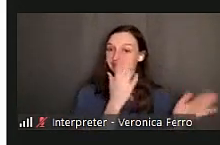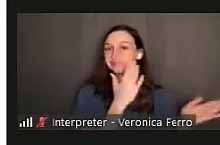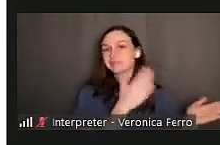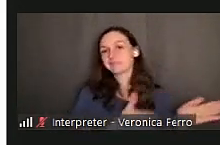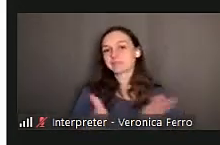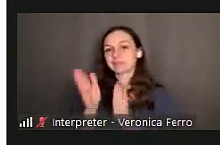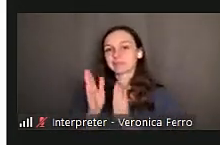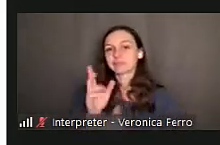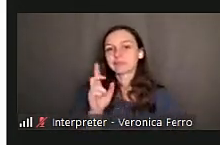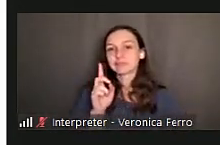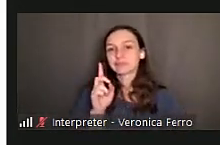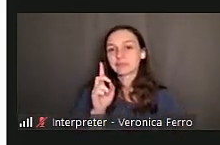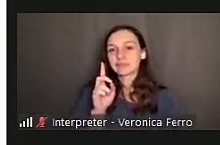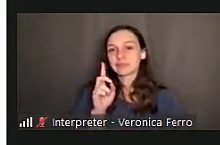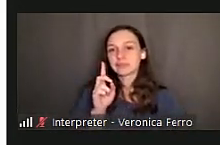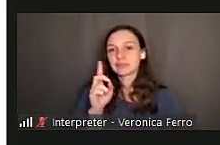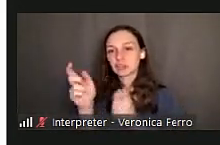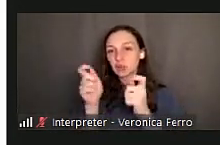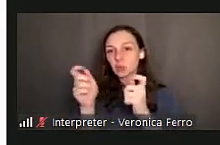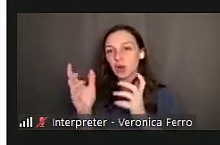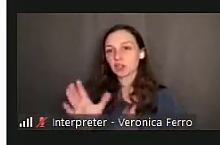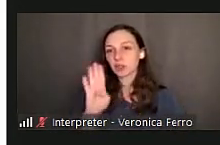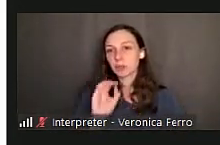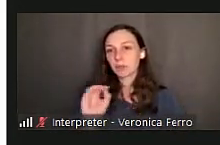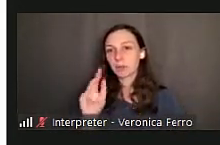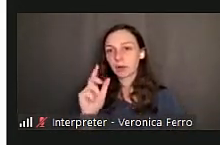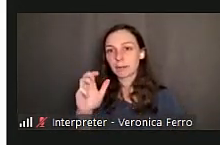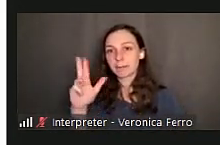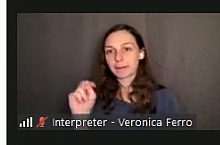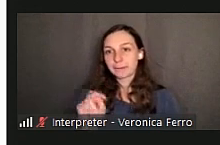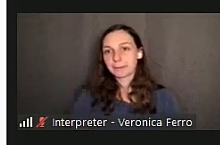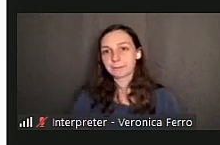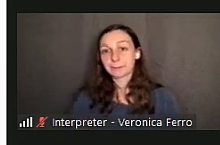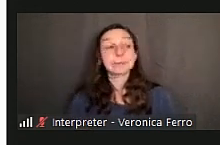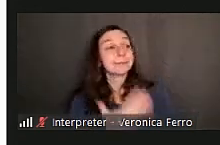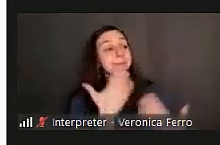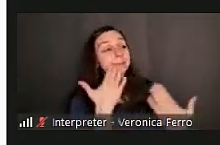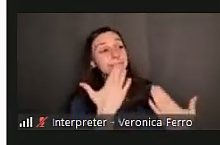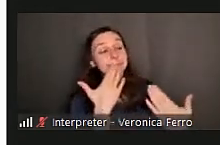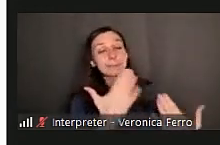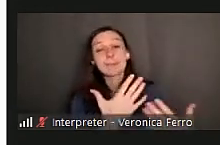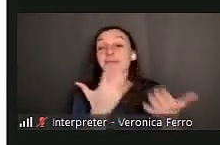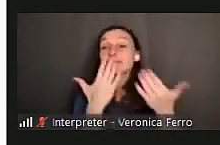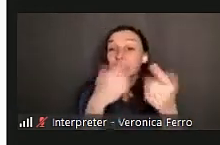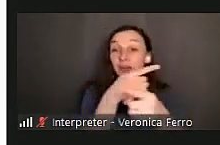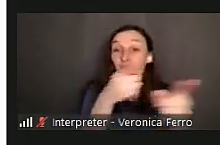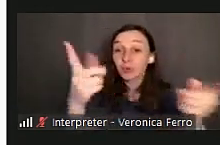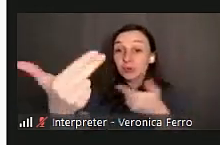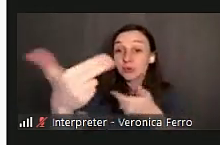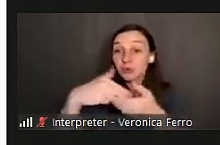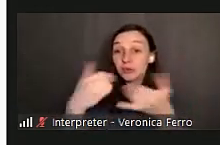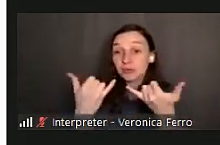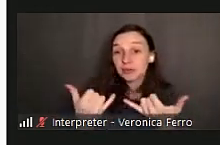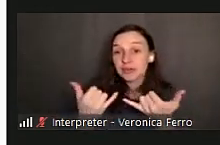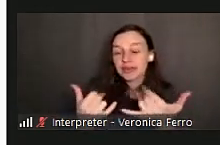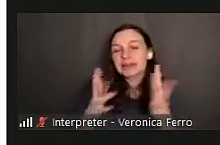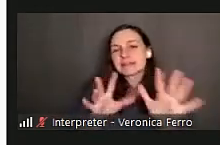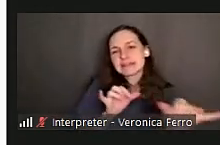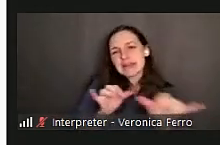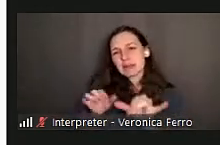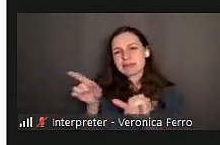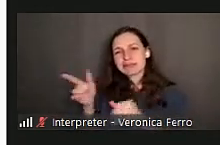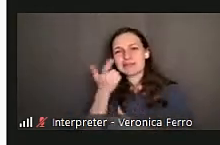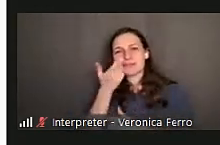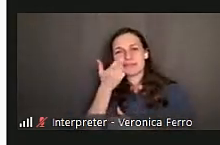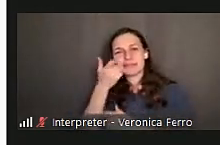Thank you, Dr. Herlihy, and thank you to everyone for joining today. Similar to what Rachel has been talking